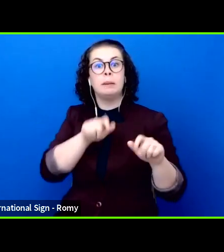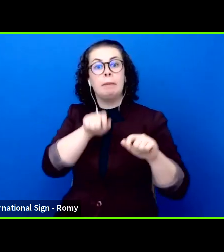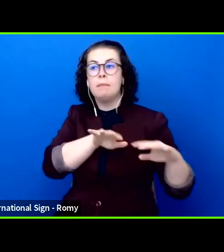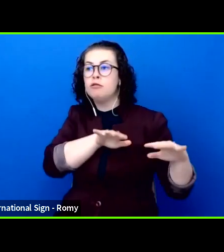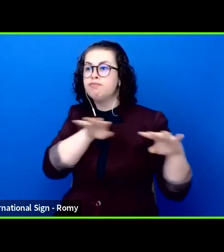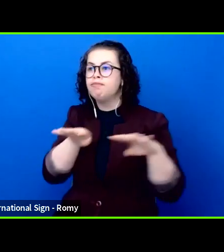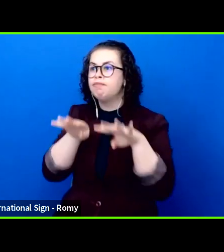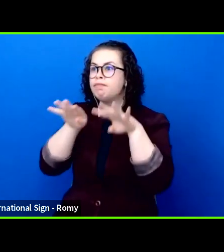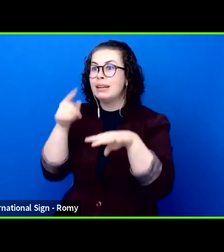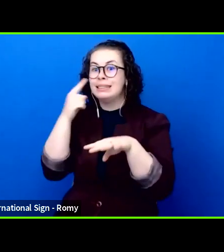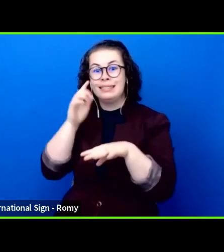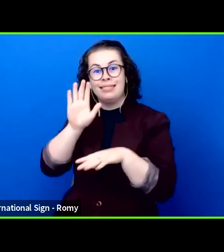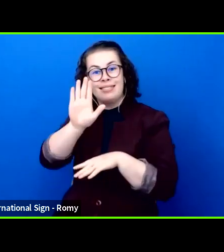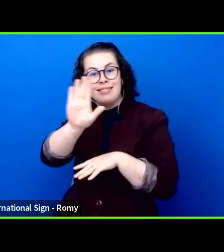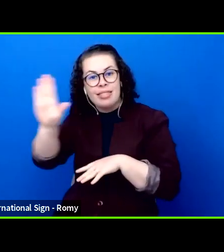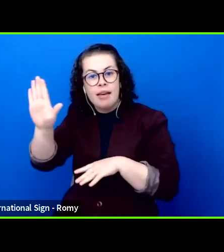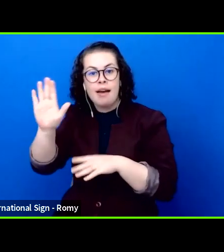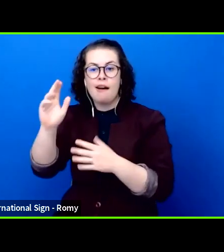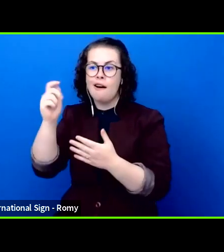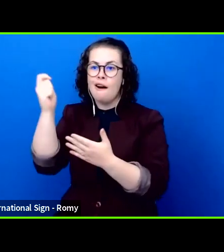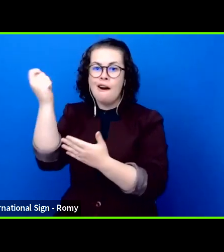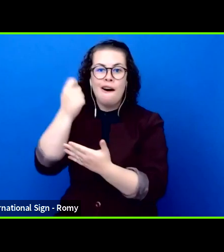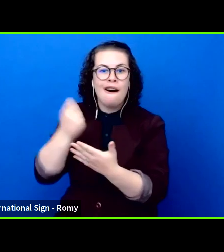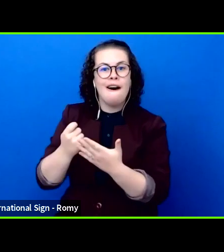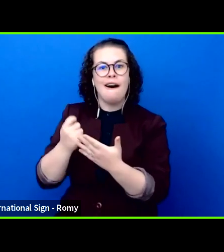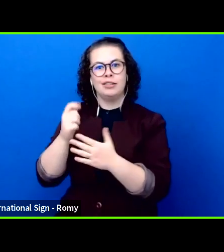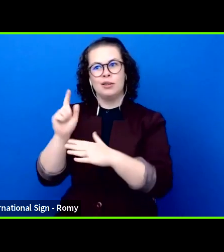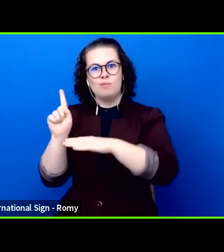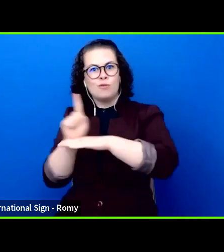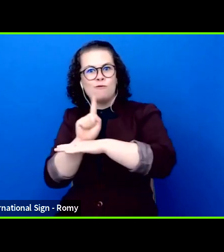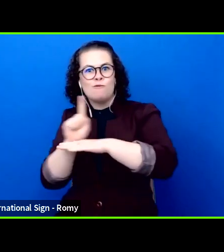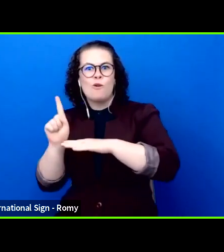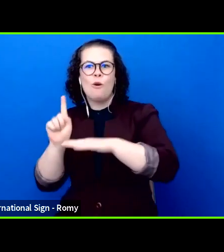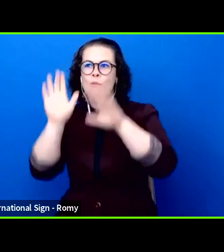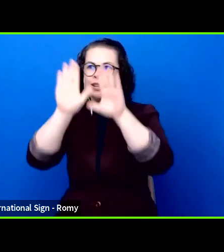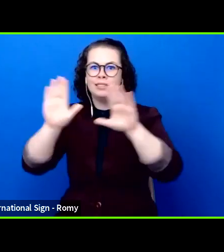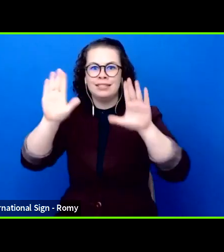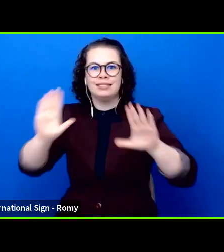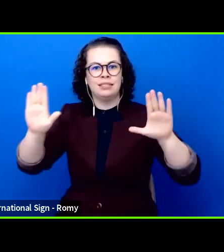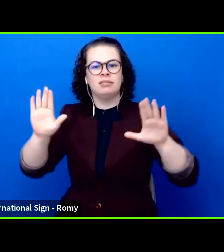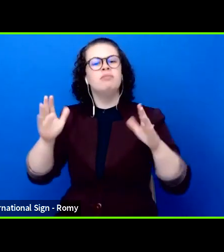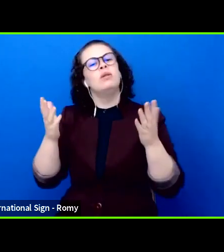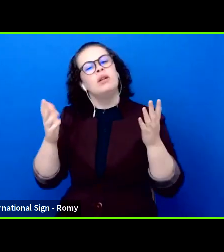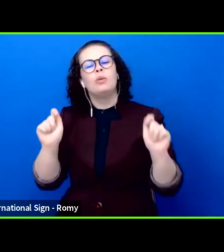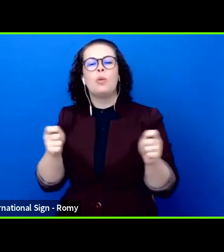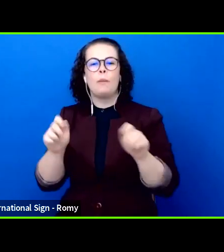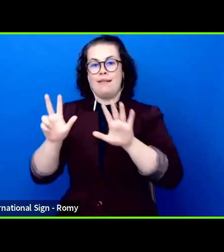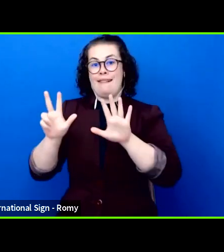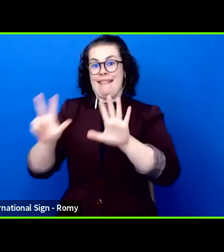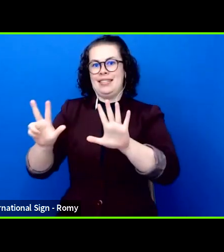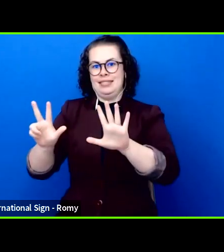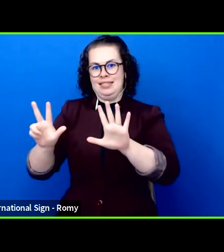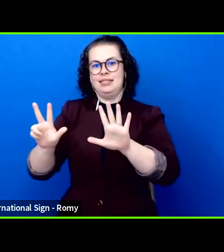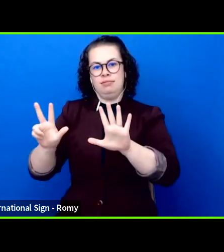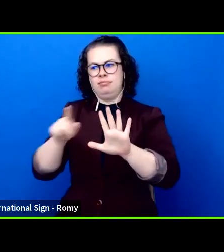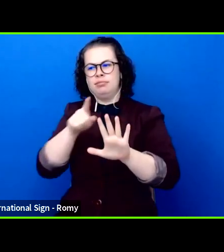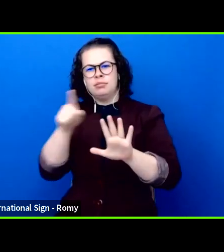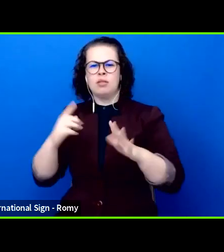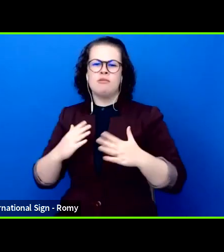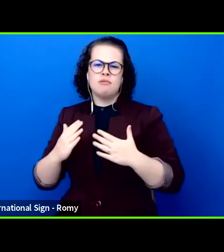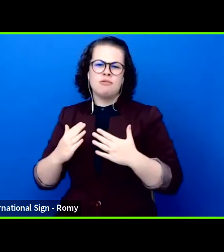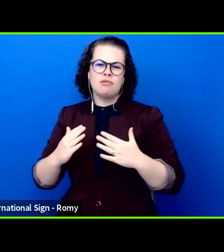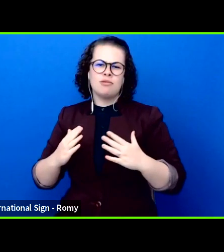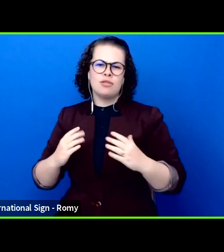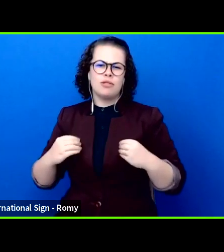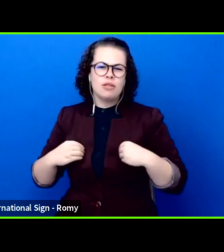achievements to the audience each year by presenting eight guest performances by young artists